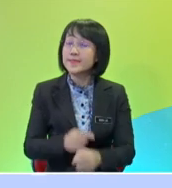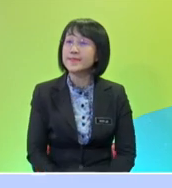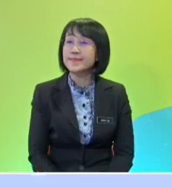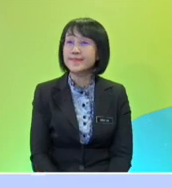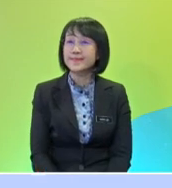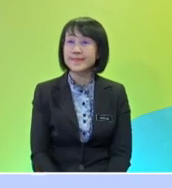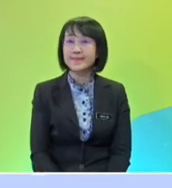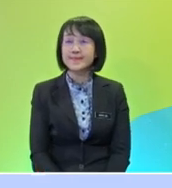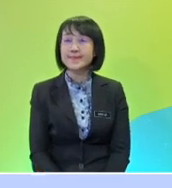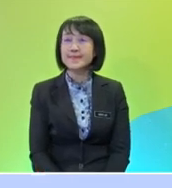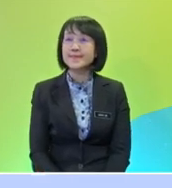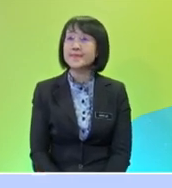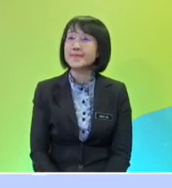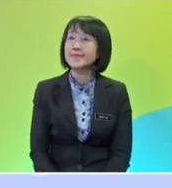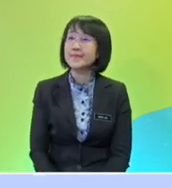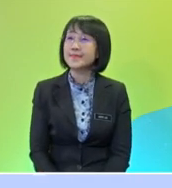Yes, Alex.